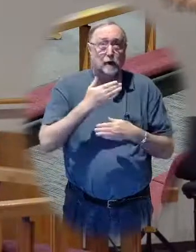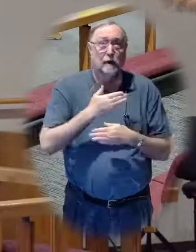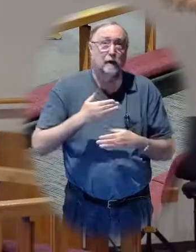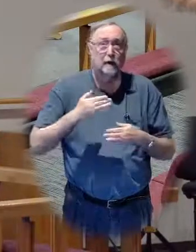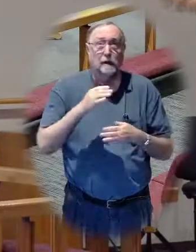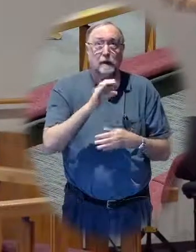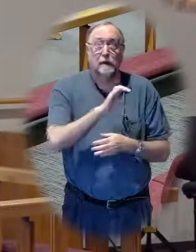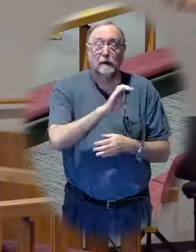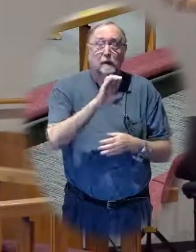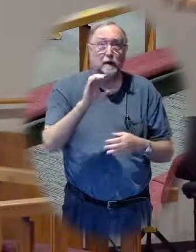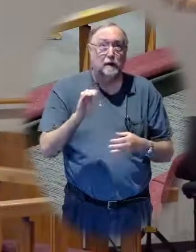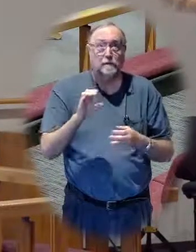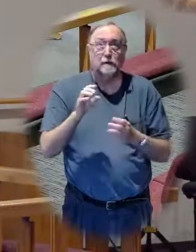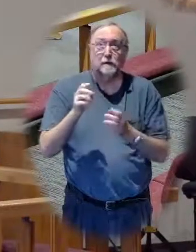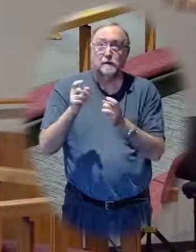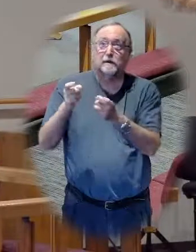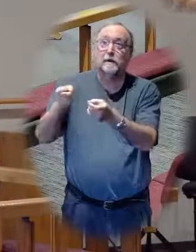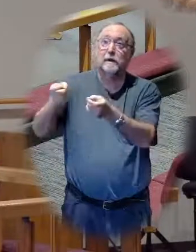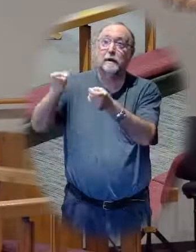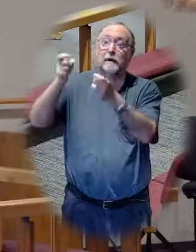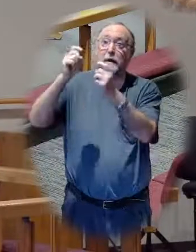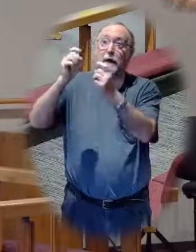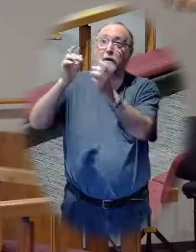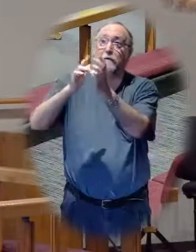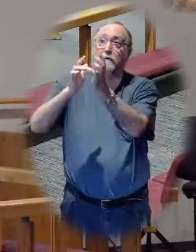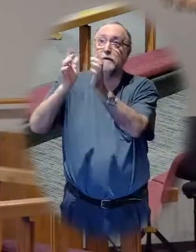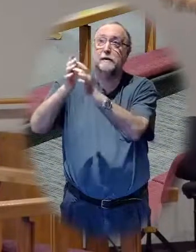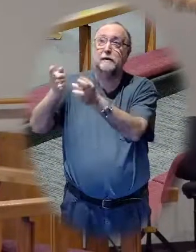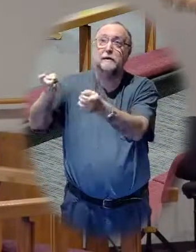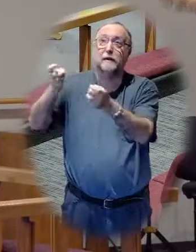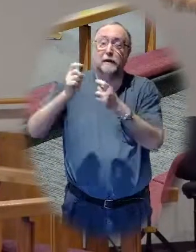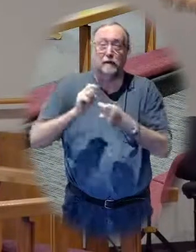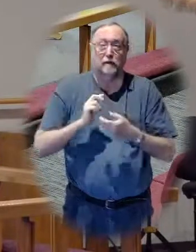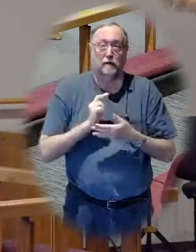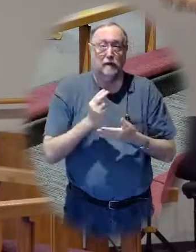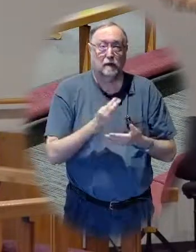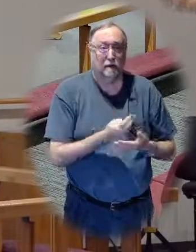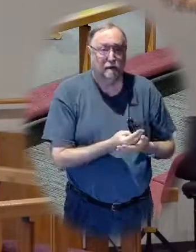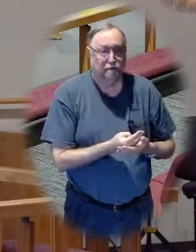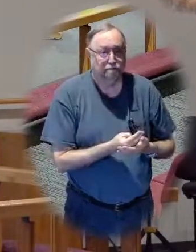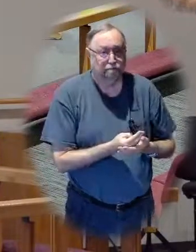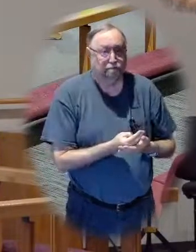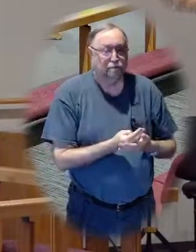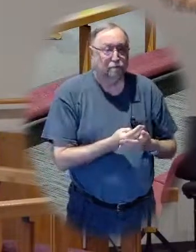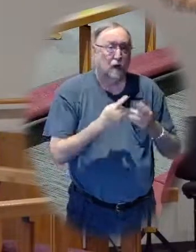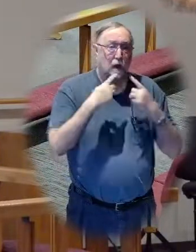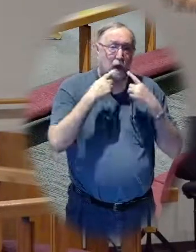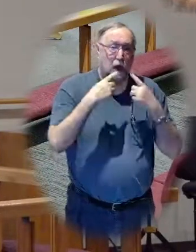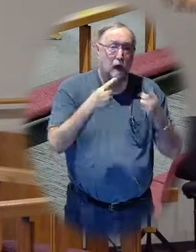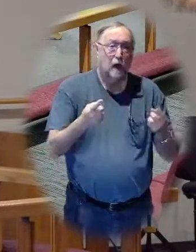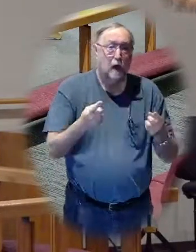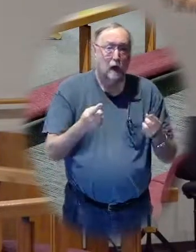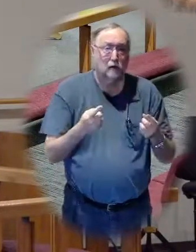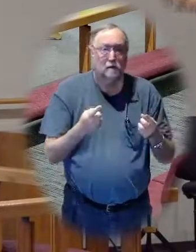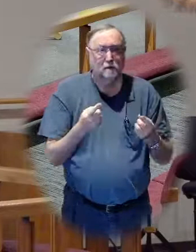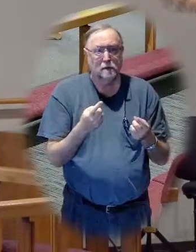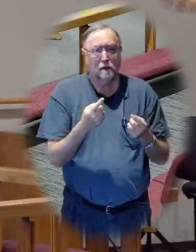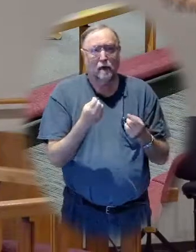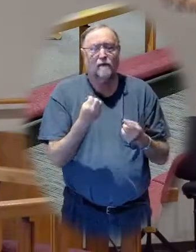enjoy the gift that God has given us in Christ Jesus. A couple of things that I wanted to pass